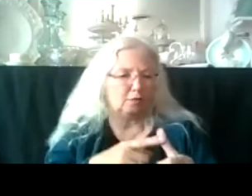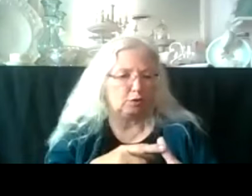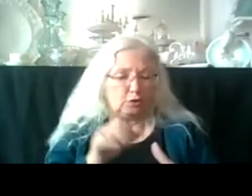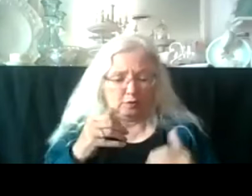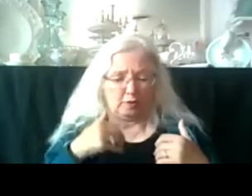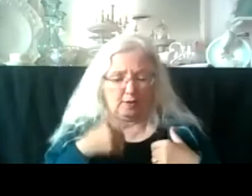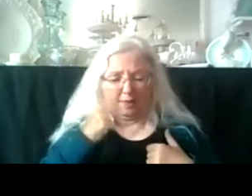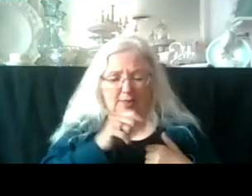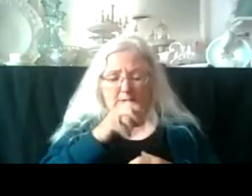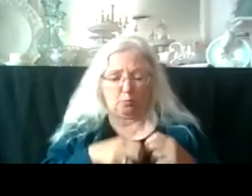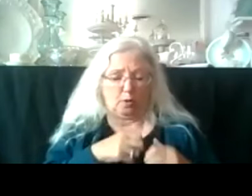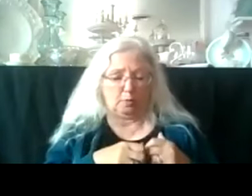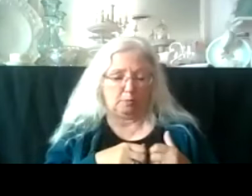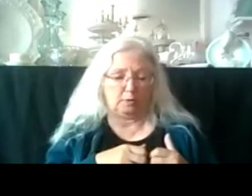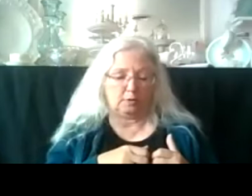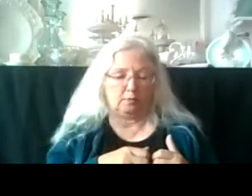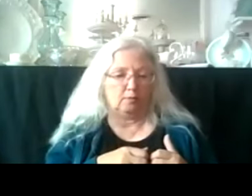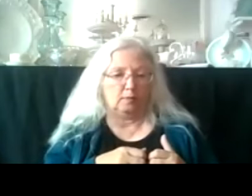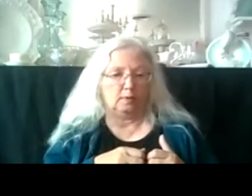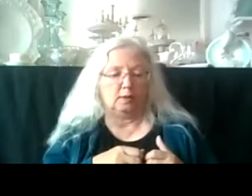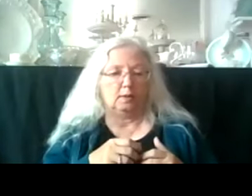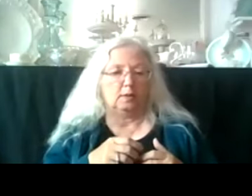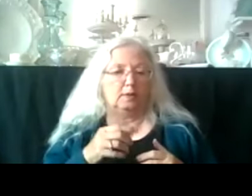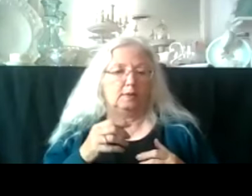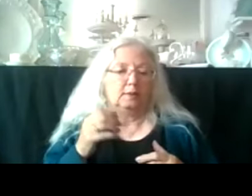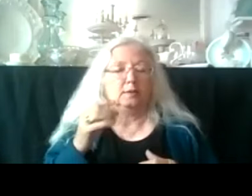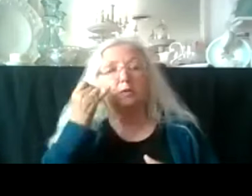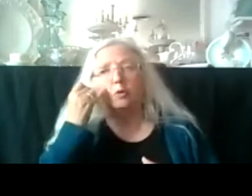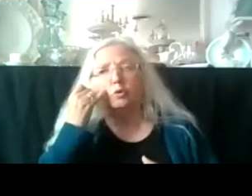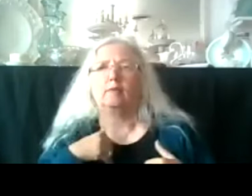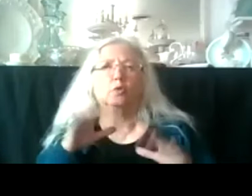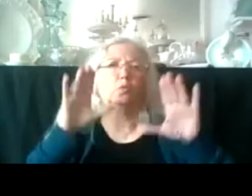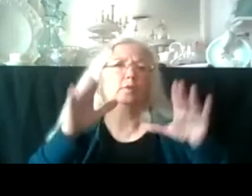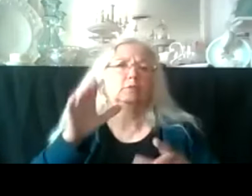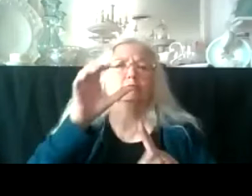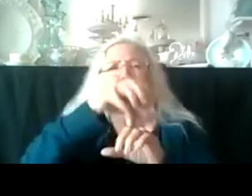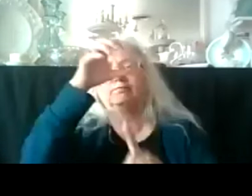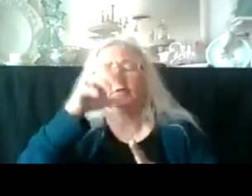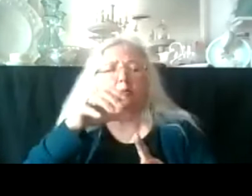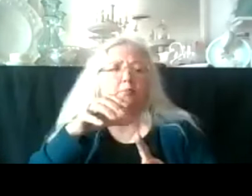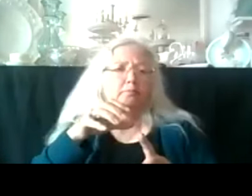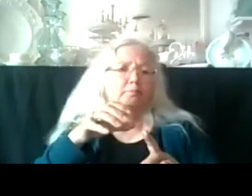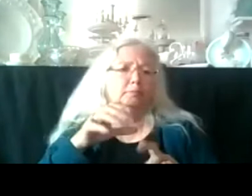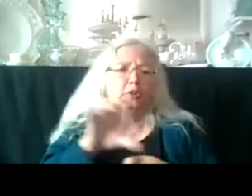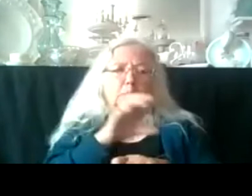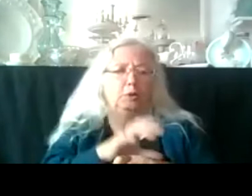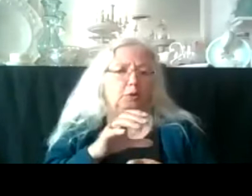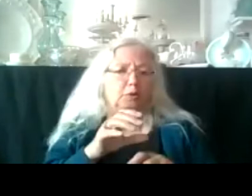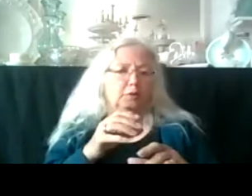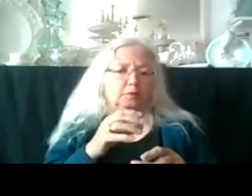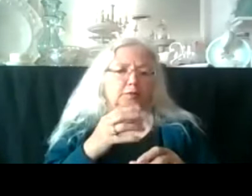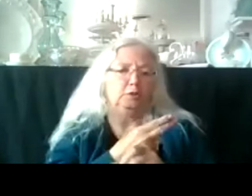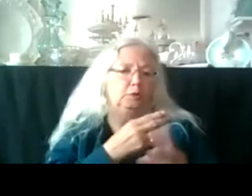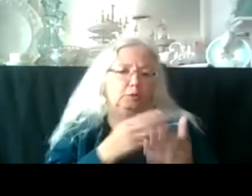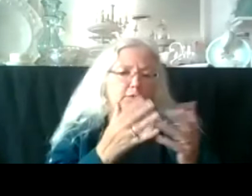problems, right, if you have a spectacular, if you have a gaming computer that you're using, then take them whatever order you want, it's going to be fine. But if you have a 5-year-old